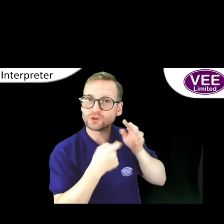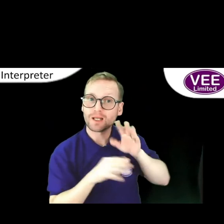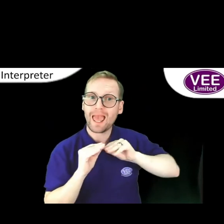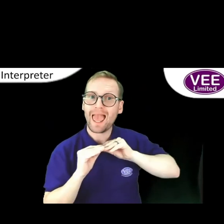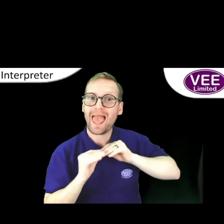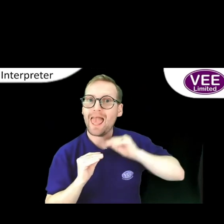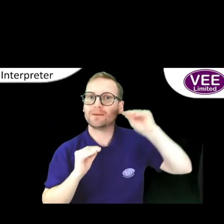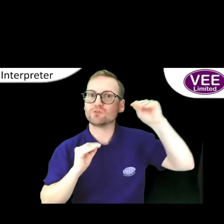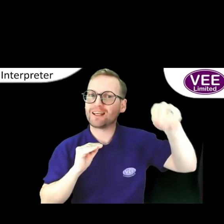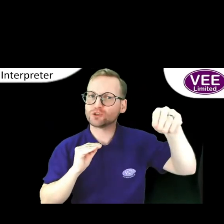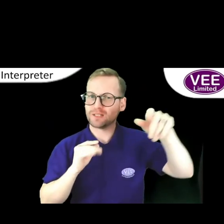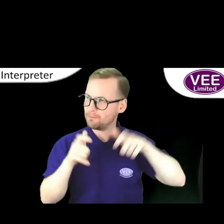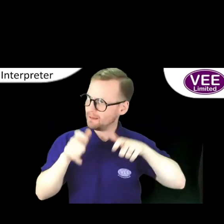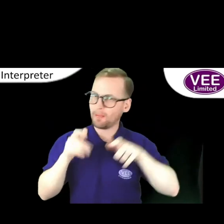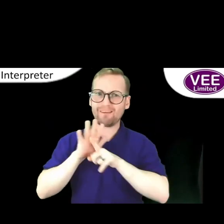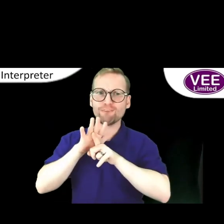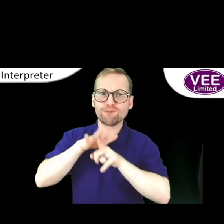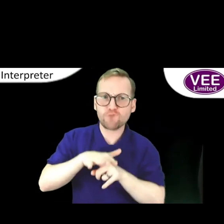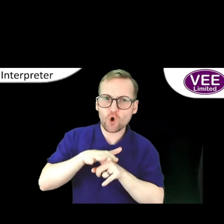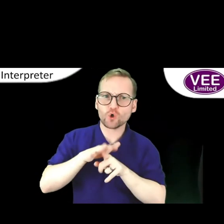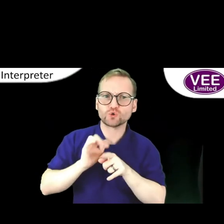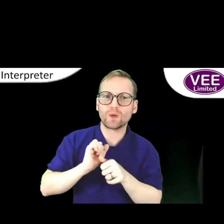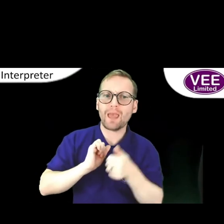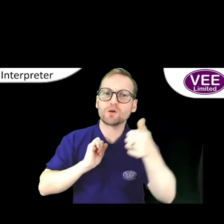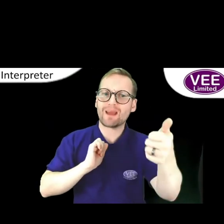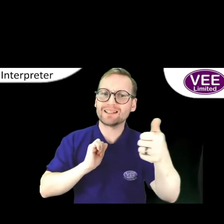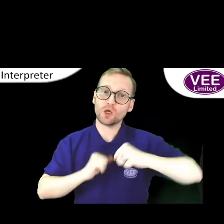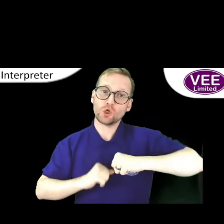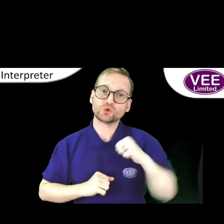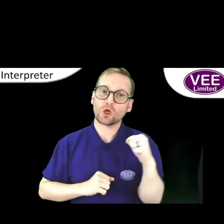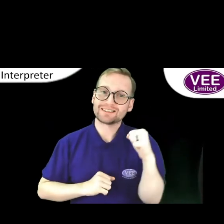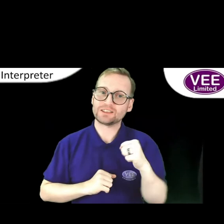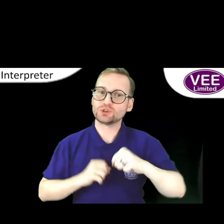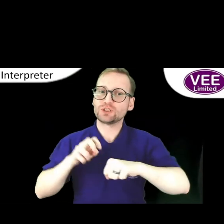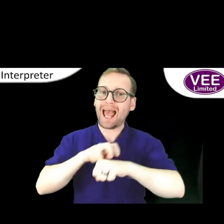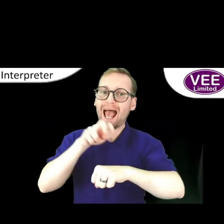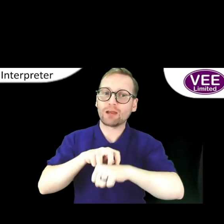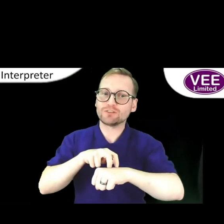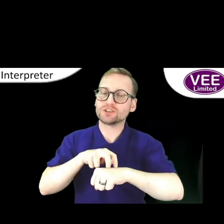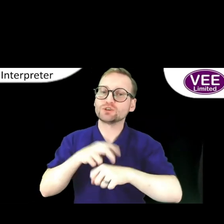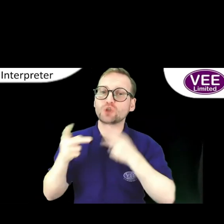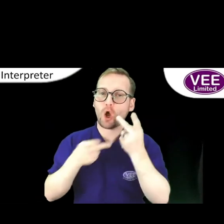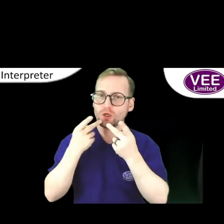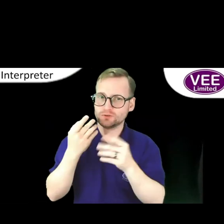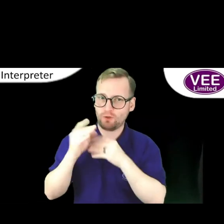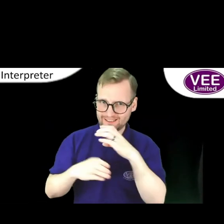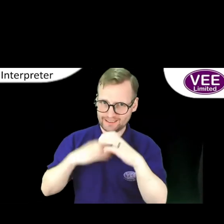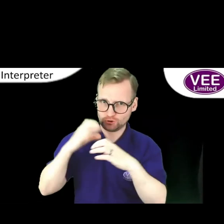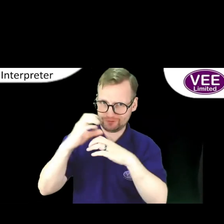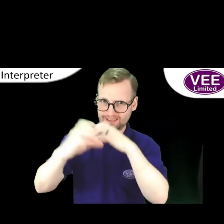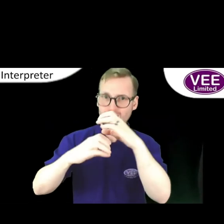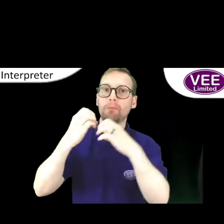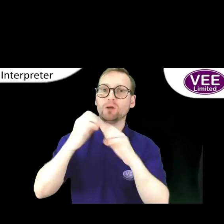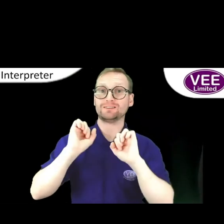on how people have been forced to emigrate, often Scottish and Irish songs over the centuries, because the life